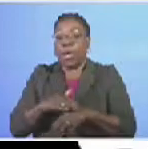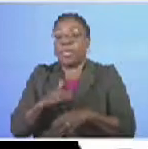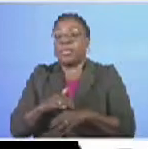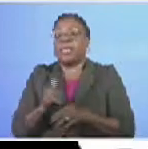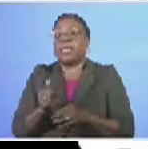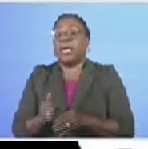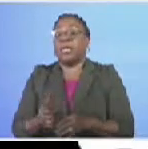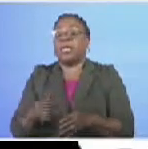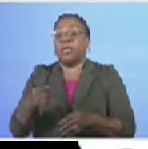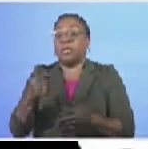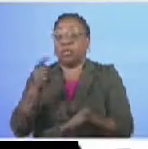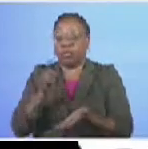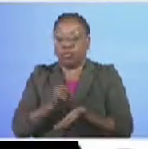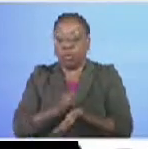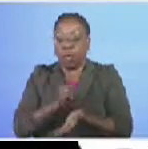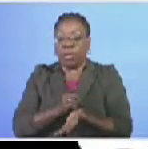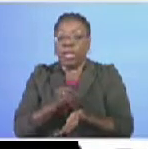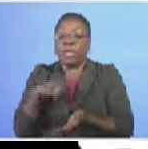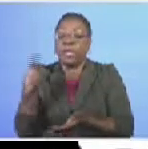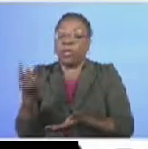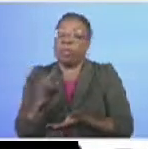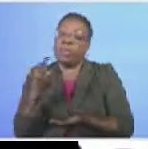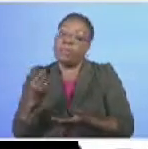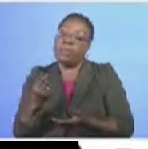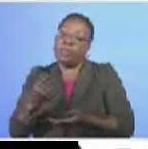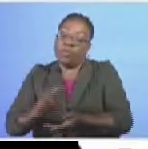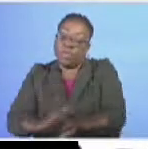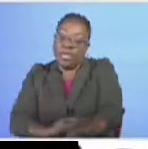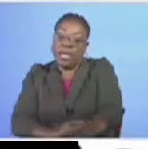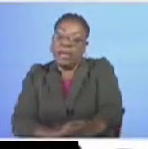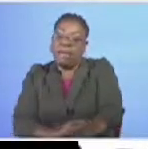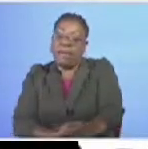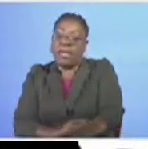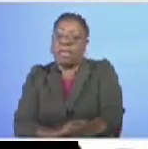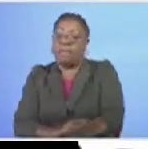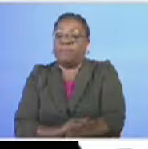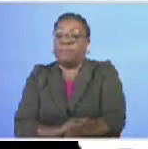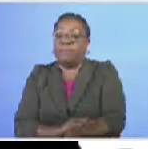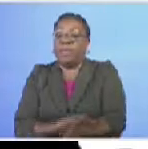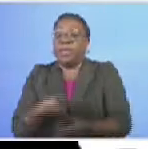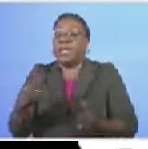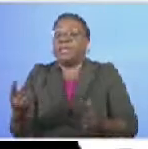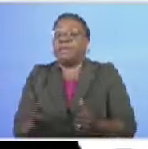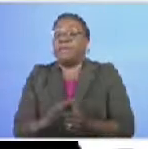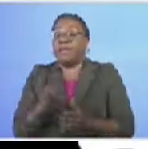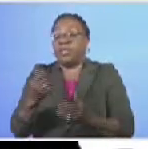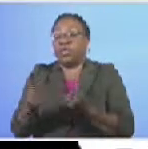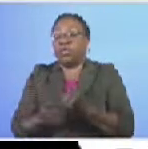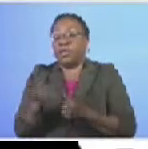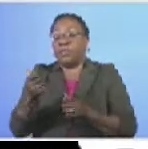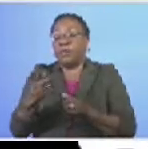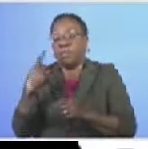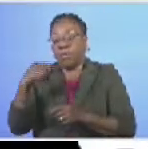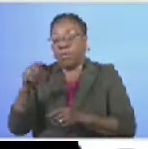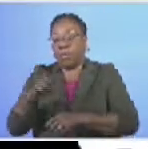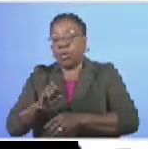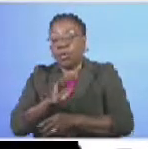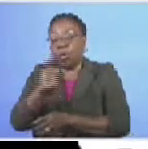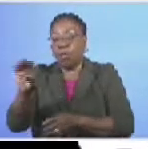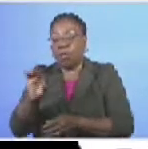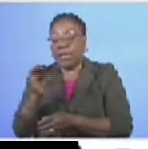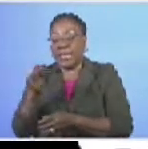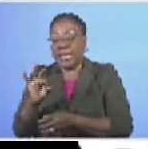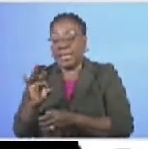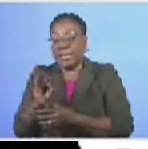into a vein at a hospital or a healthcare setting. Also known as Veklury, it's the first treatment for COVID-19 to receive